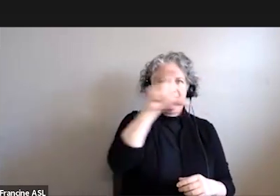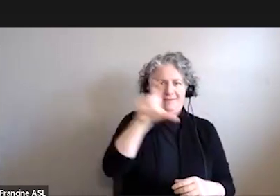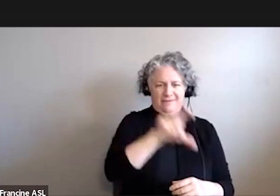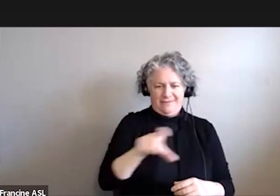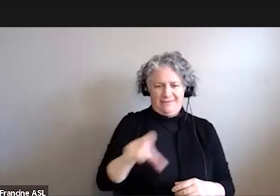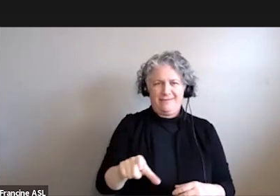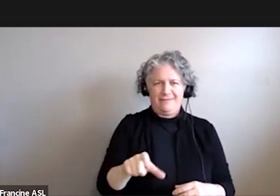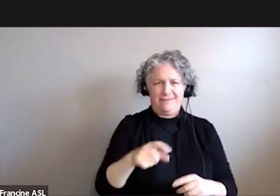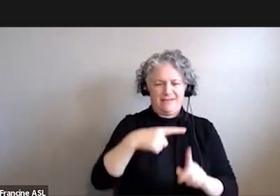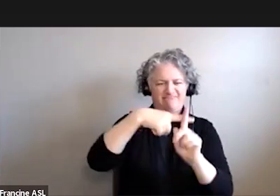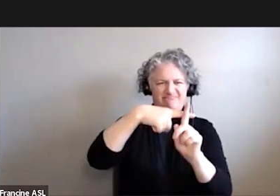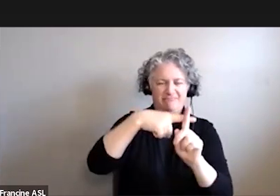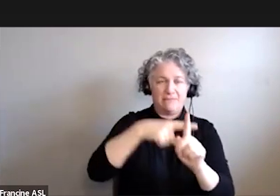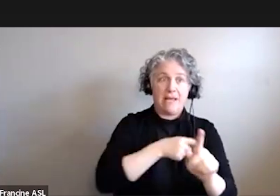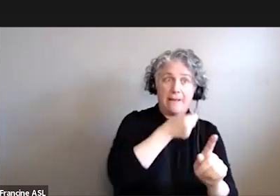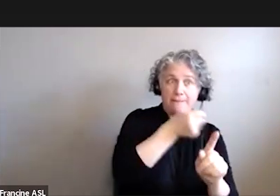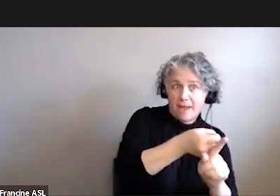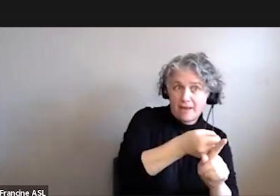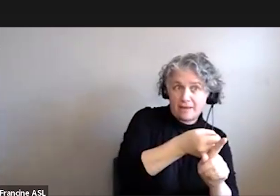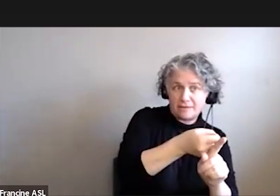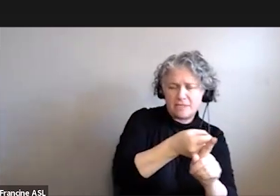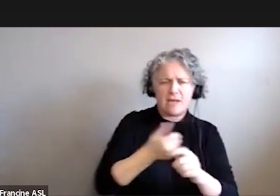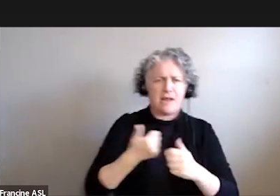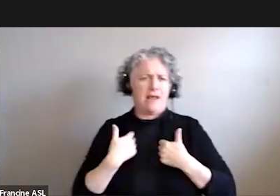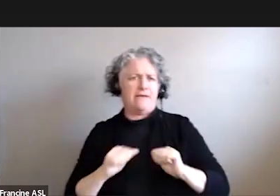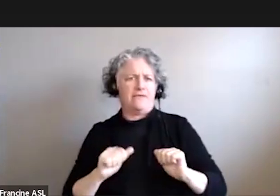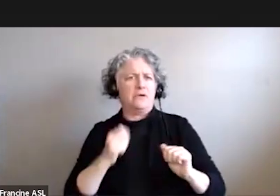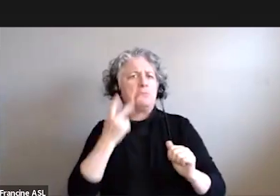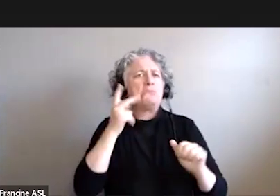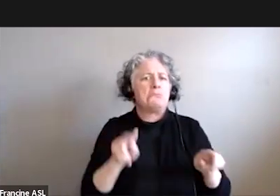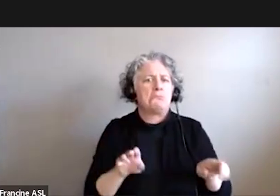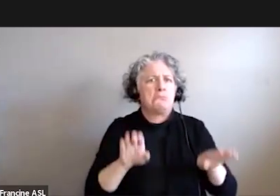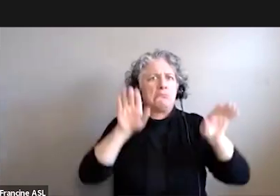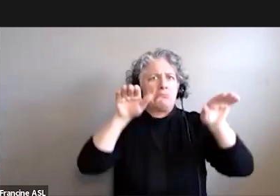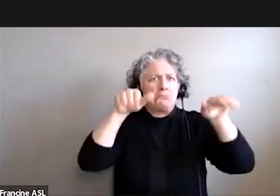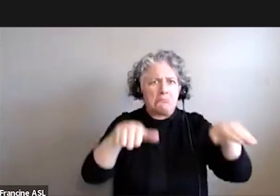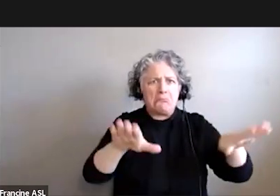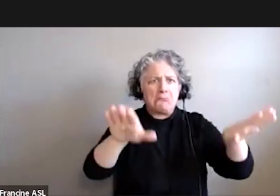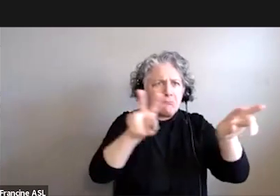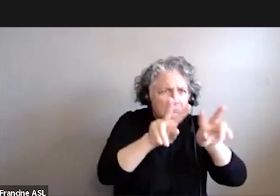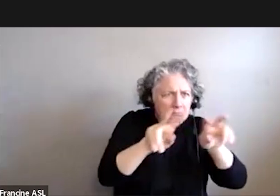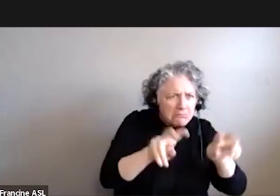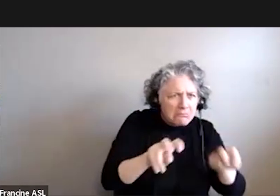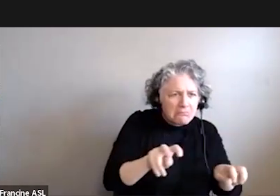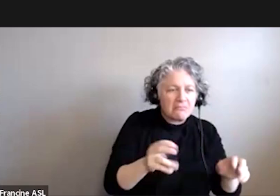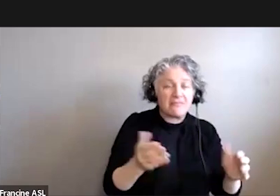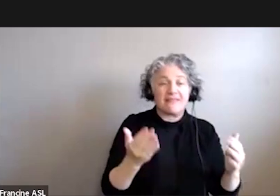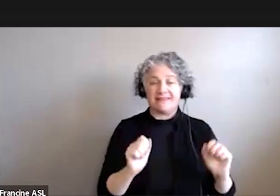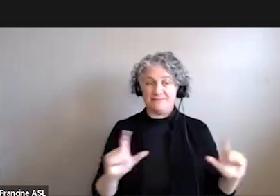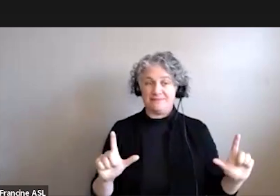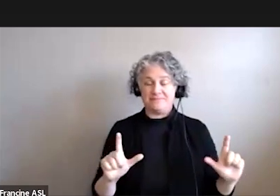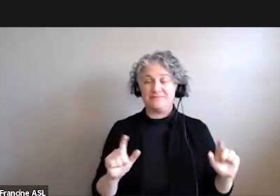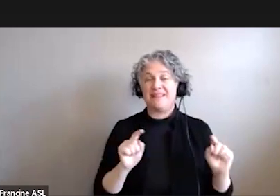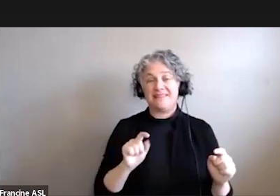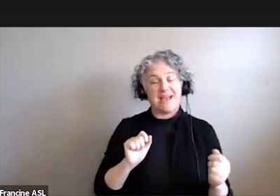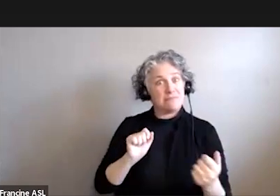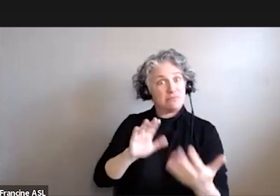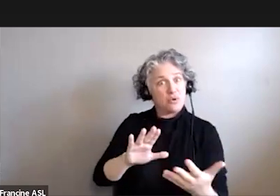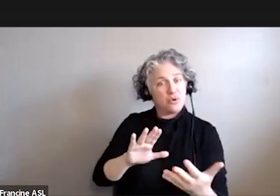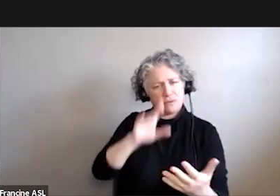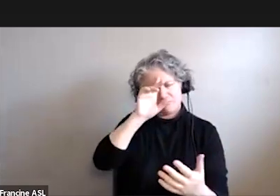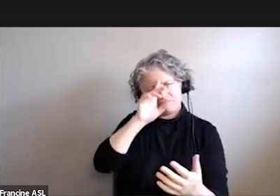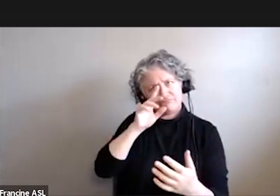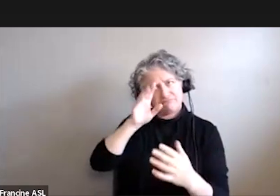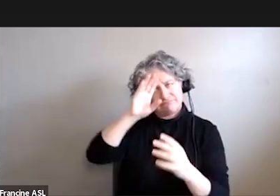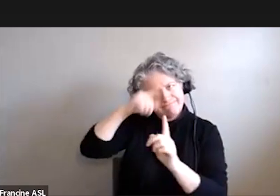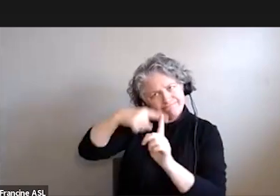impact versus effort. Next slide. This approach helped us focus on high impact, easy